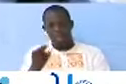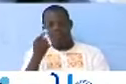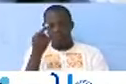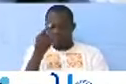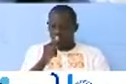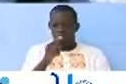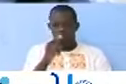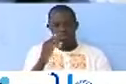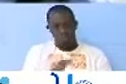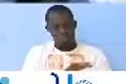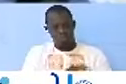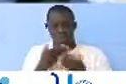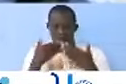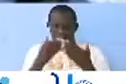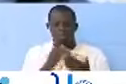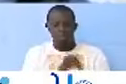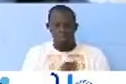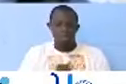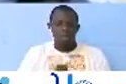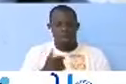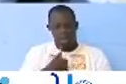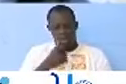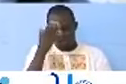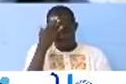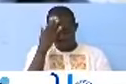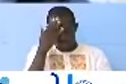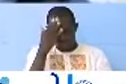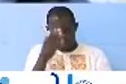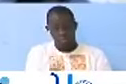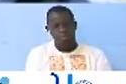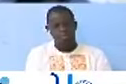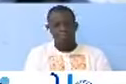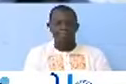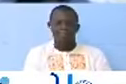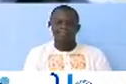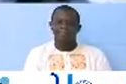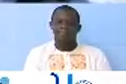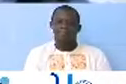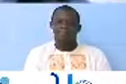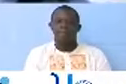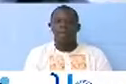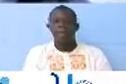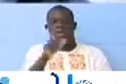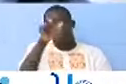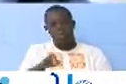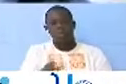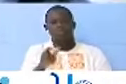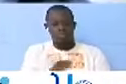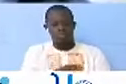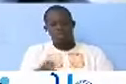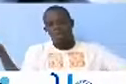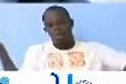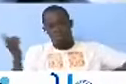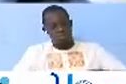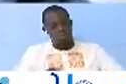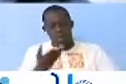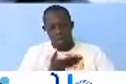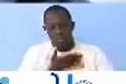Sanneh la benketala. Follow. Ngalu nuko. I know that. Yabutel. He was beaten.